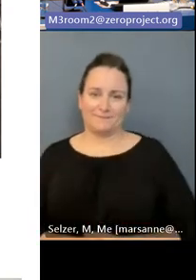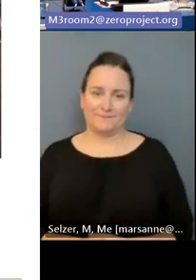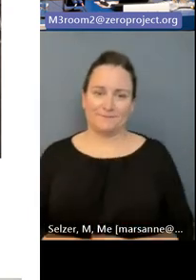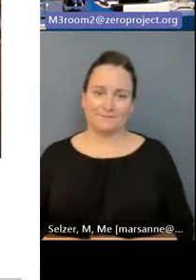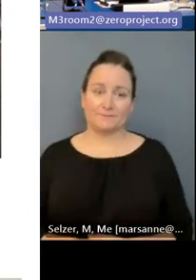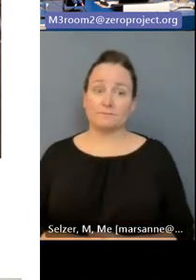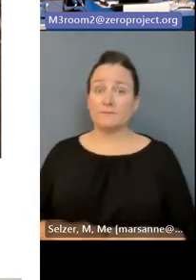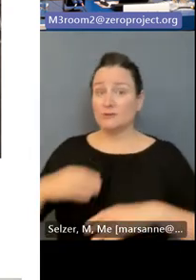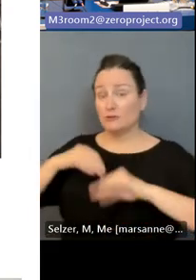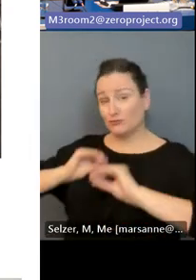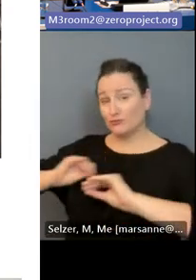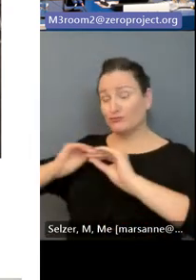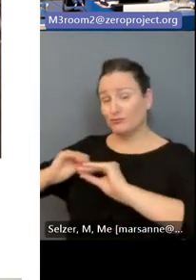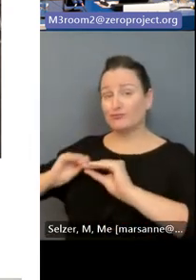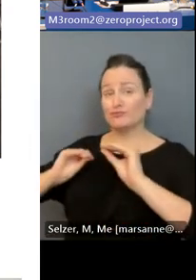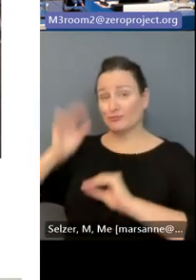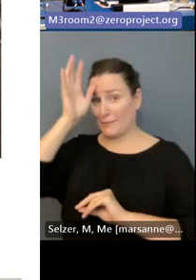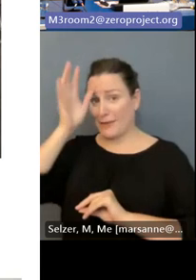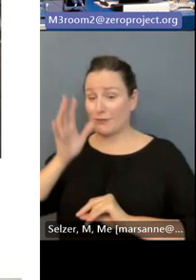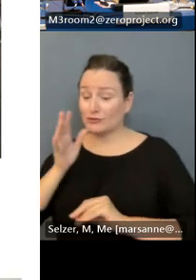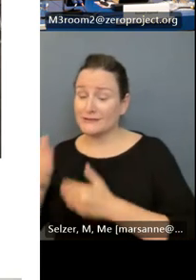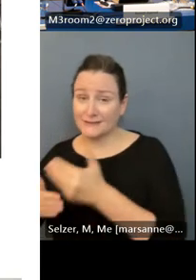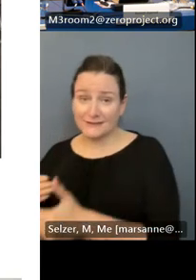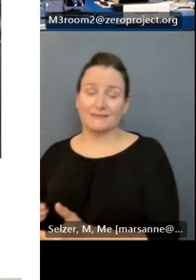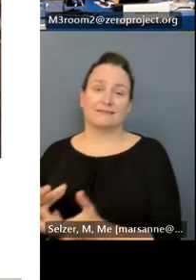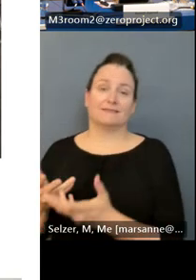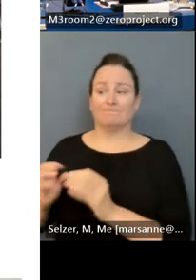home-based program that parents can implement at home.